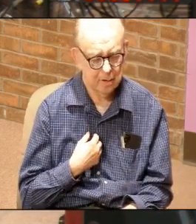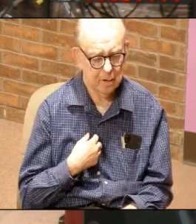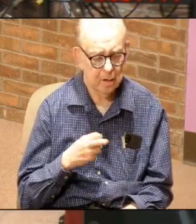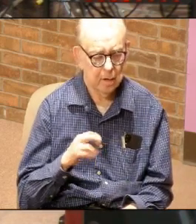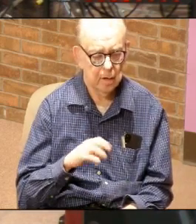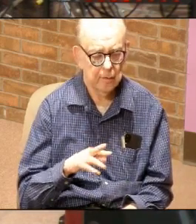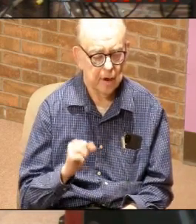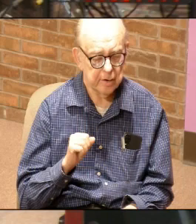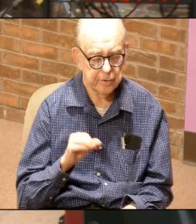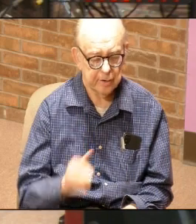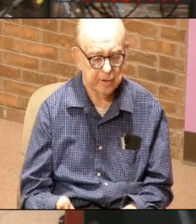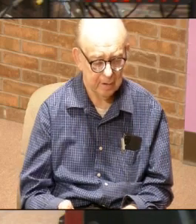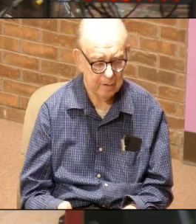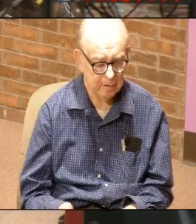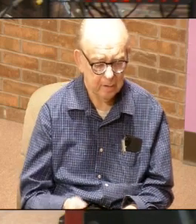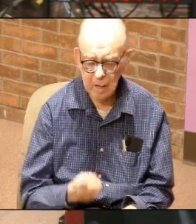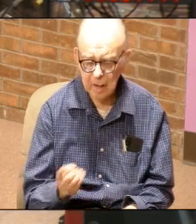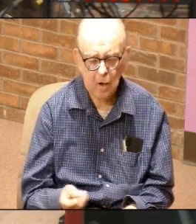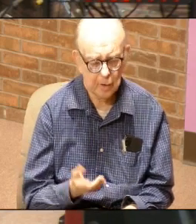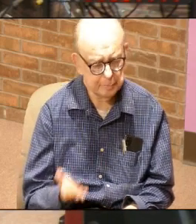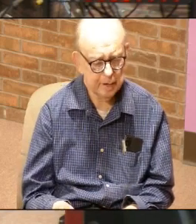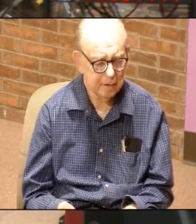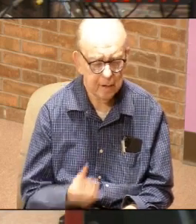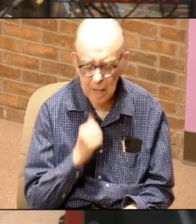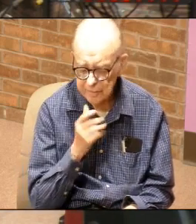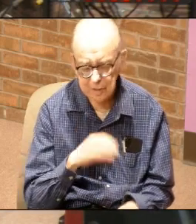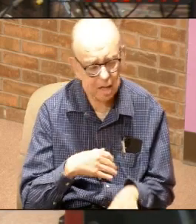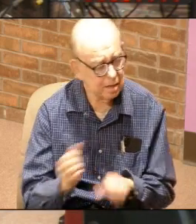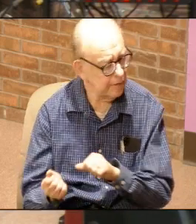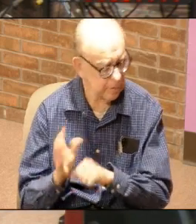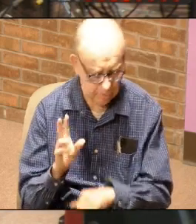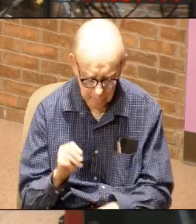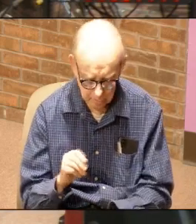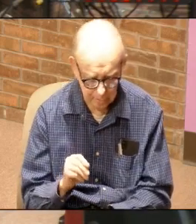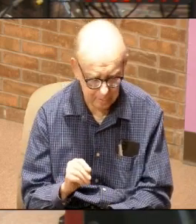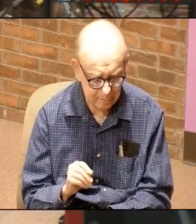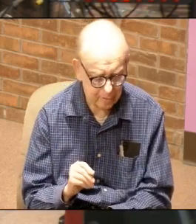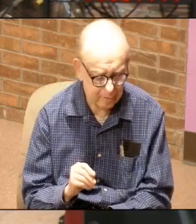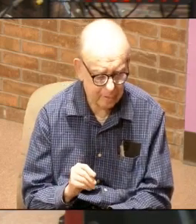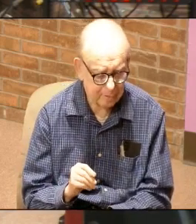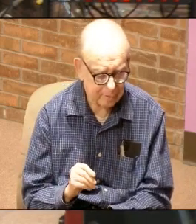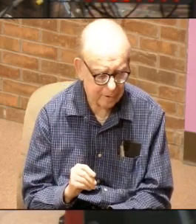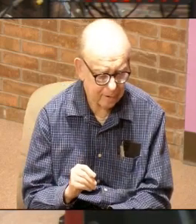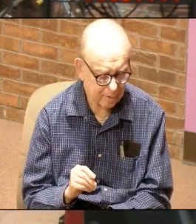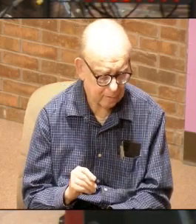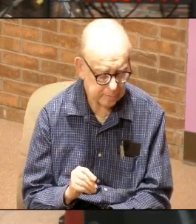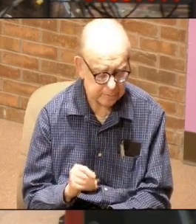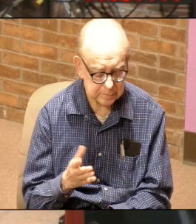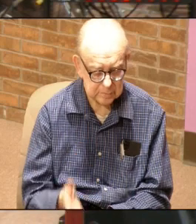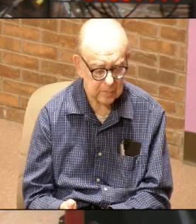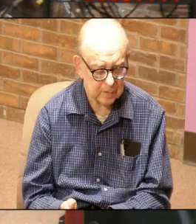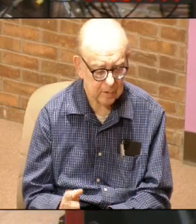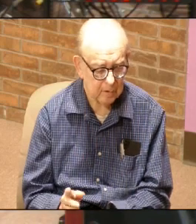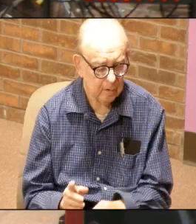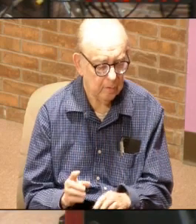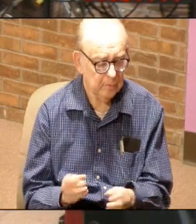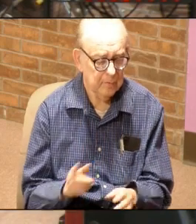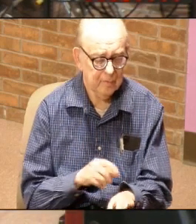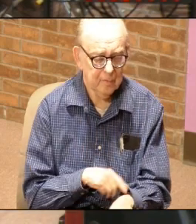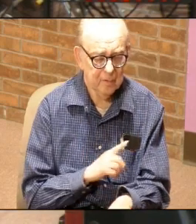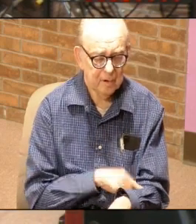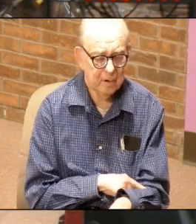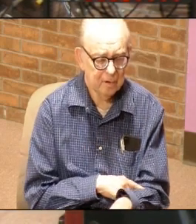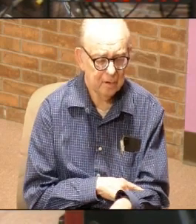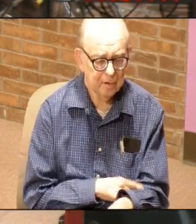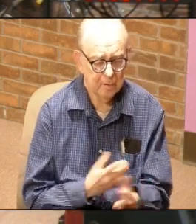coronavirus is still here. It is. It always will be. It's not going away. It's been here for a long other times. We